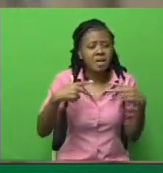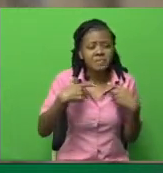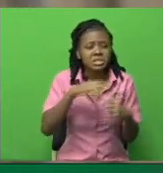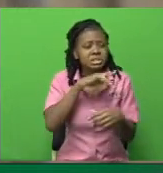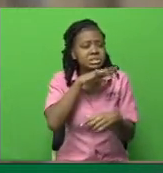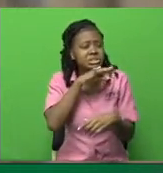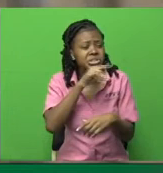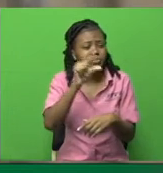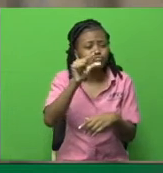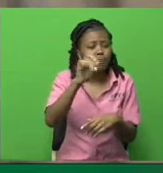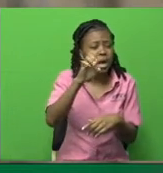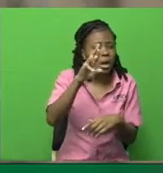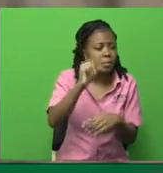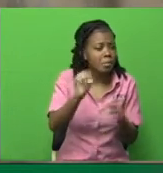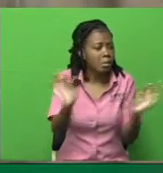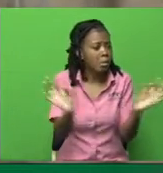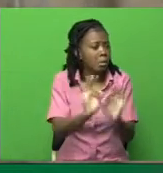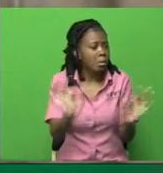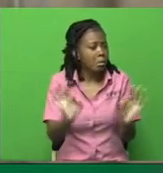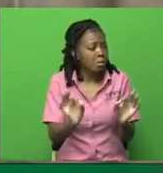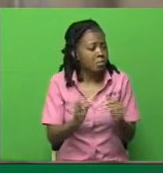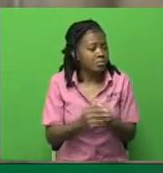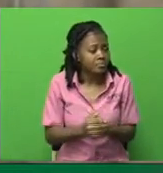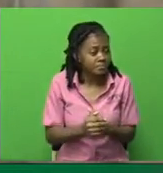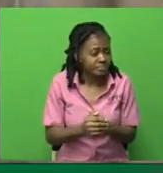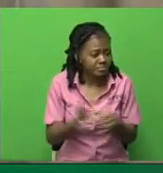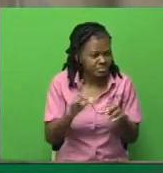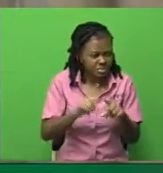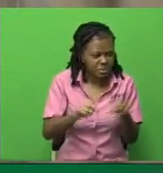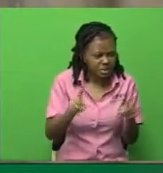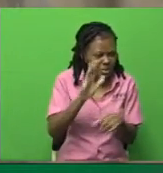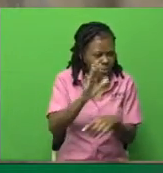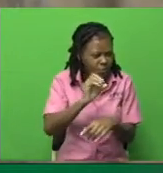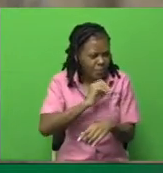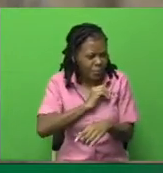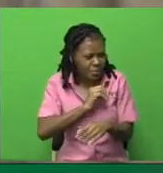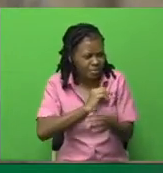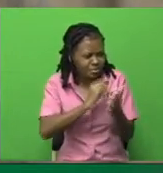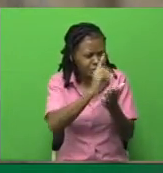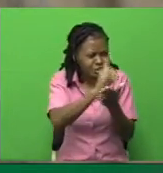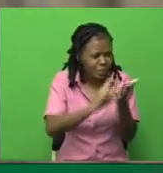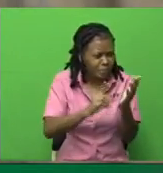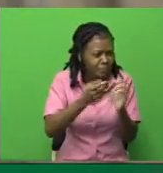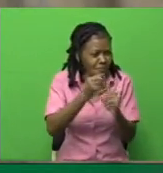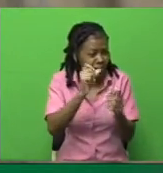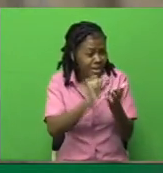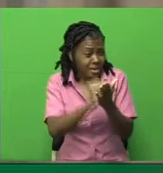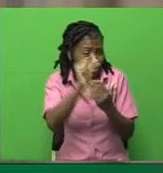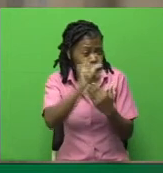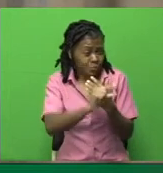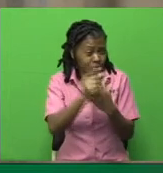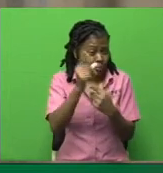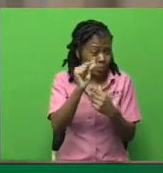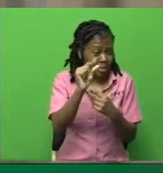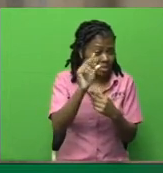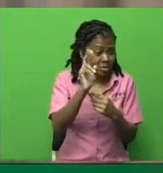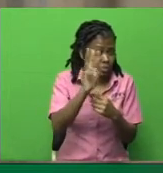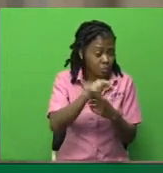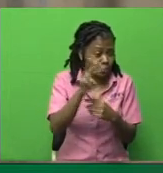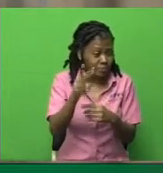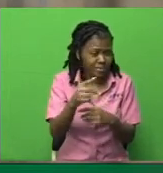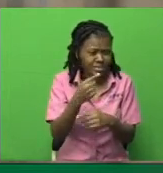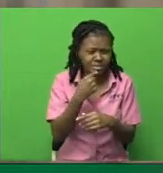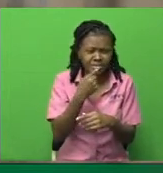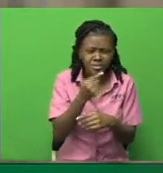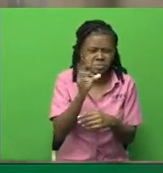and then your own internal document of August 14 2022 says you